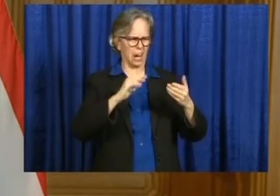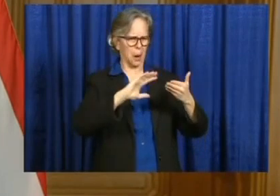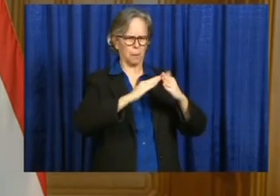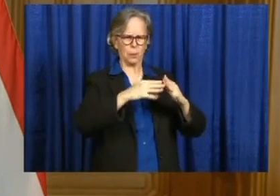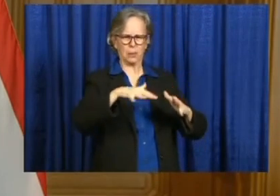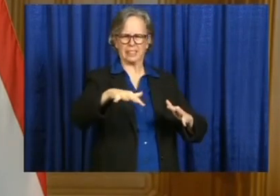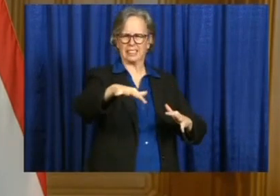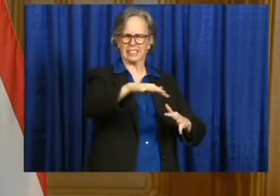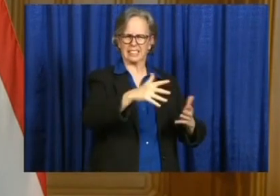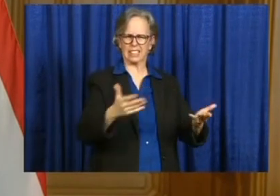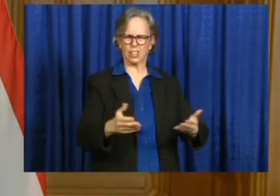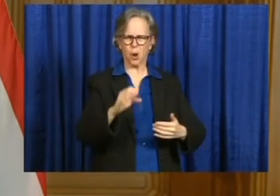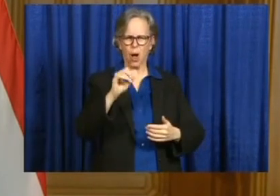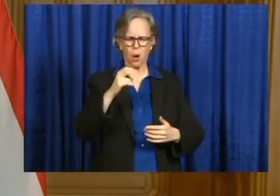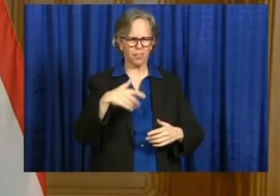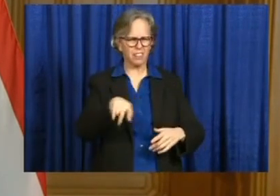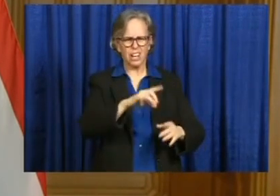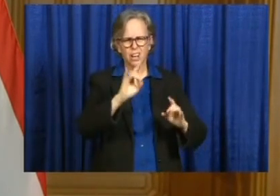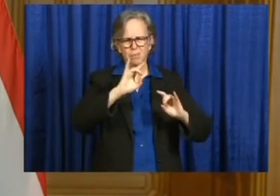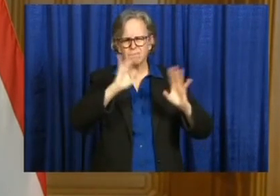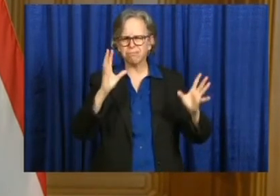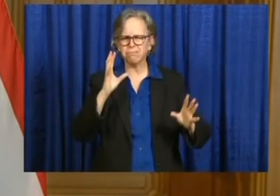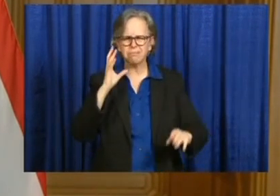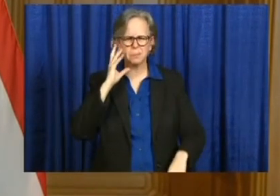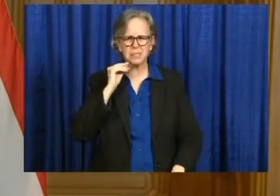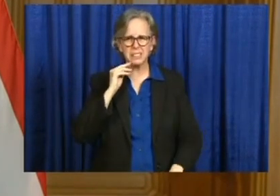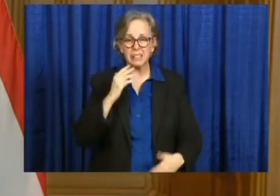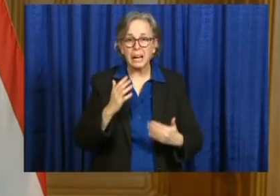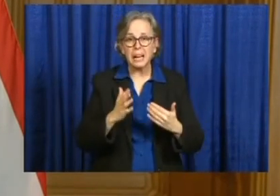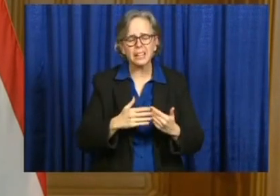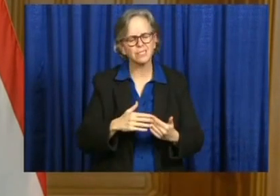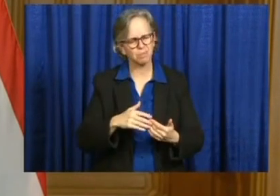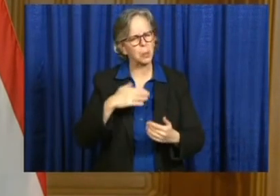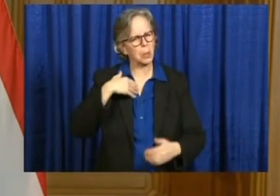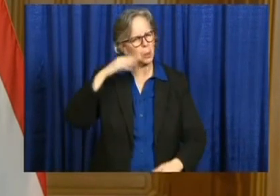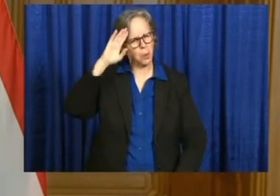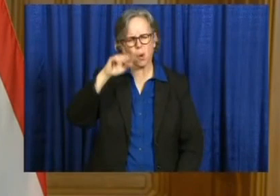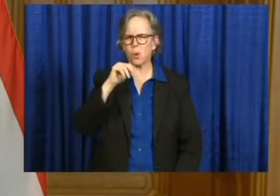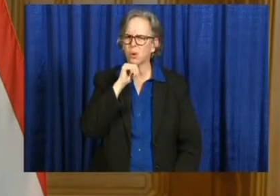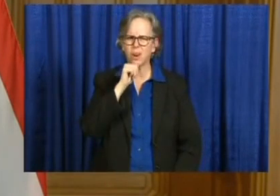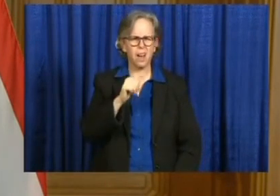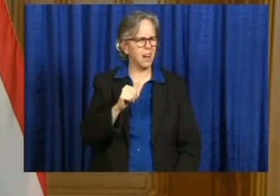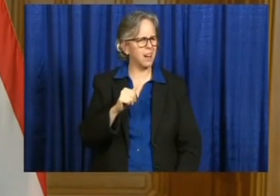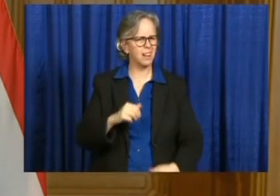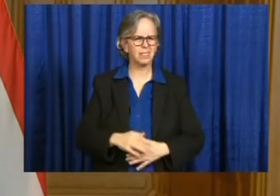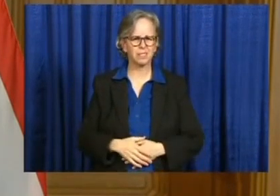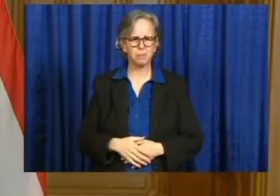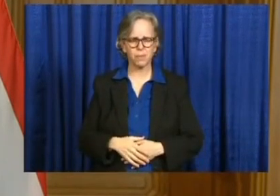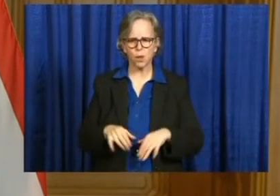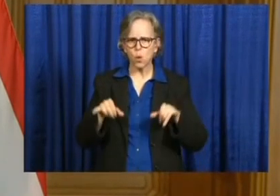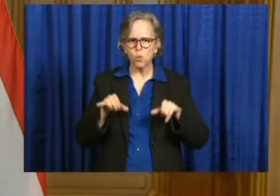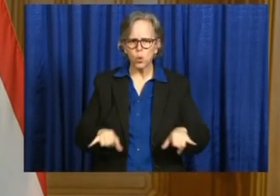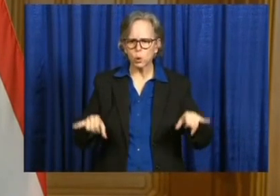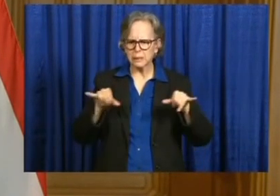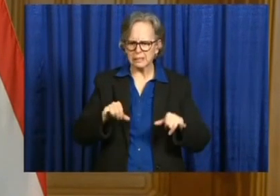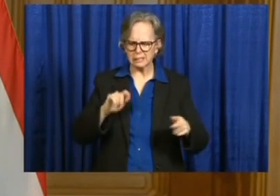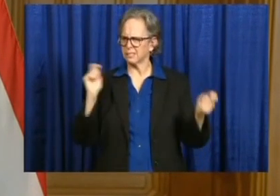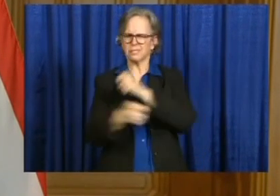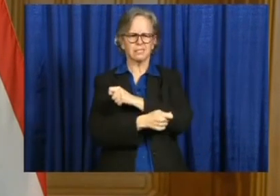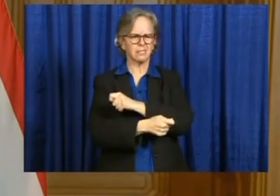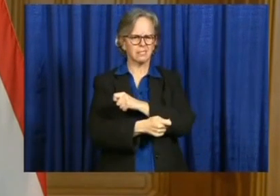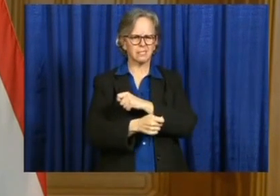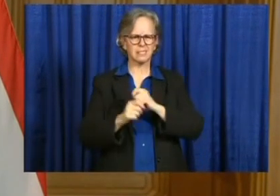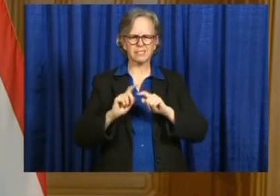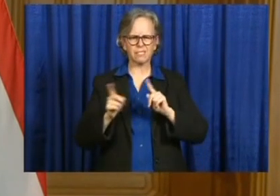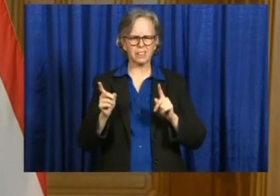this is not an easy time for anybody. Our routines are changed. We've talked about, and Fran's talked